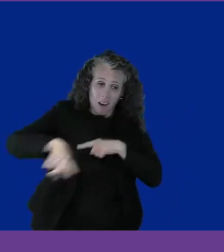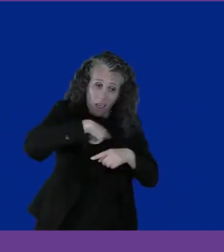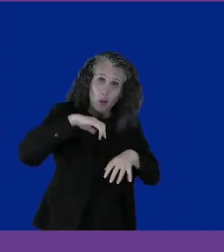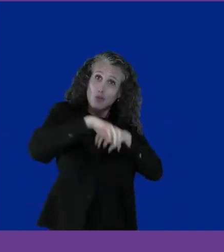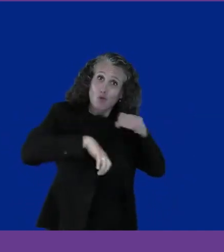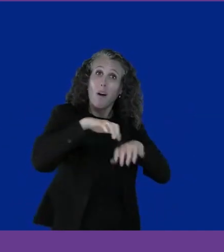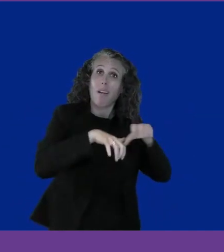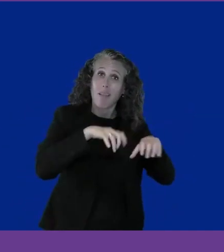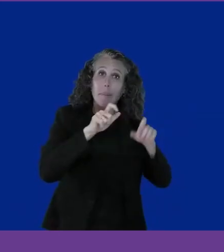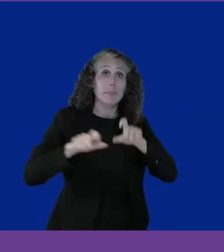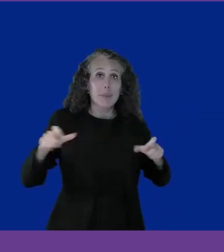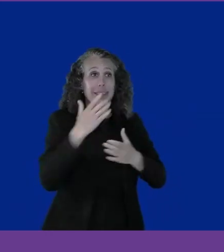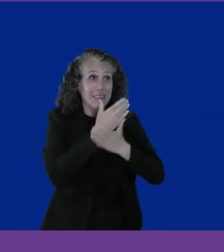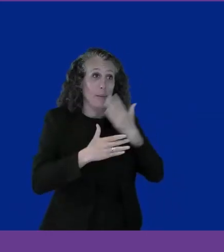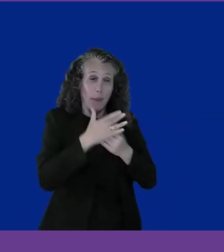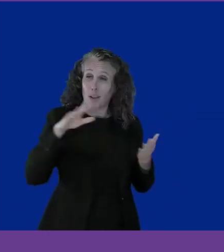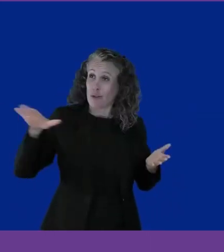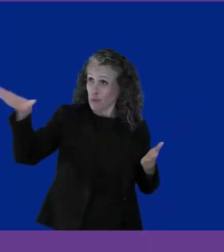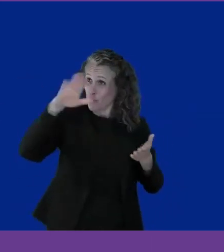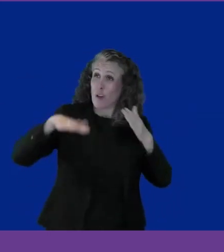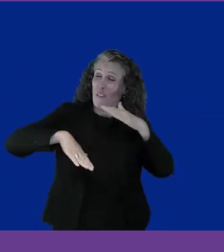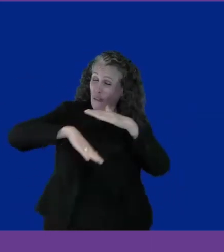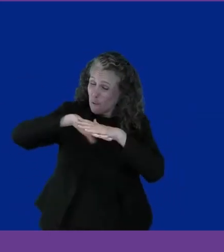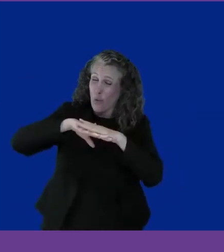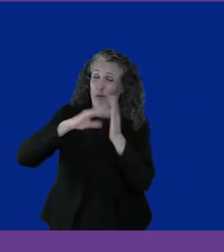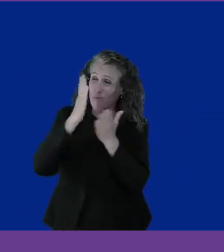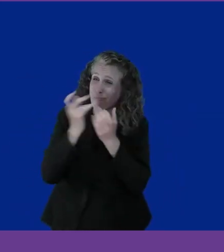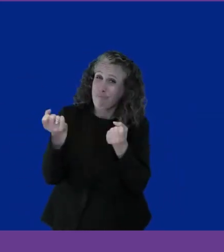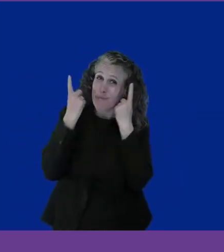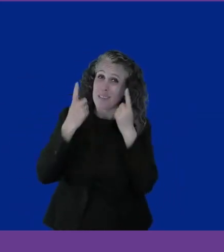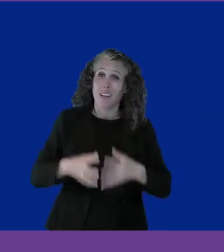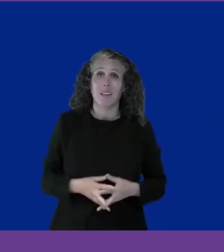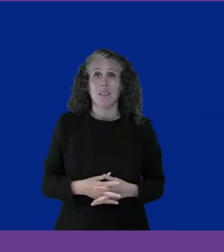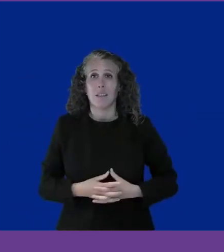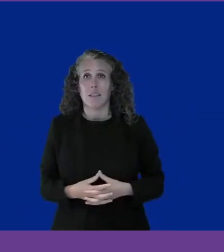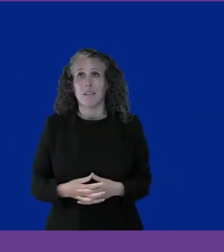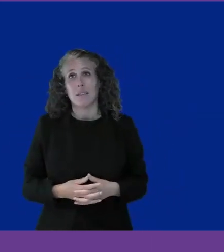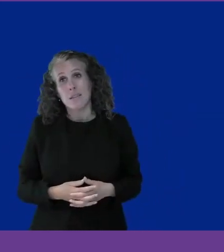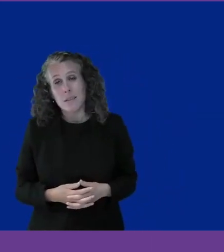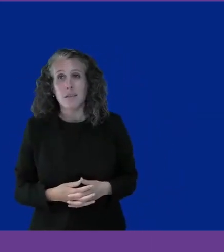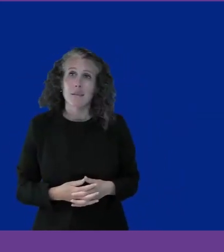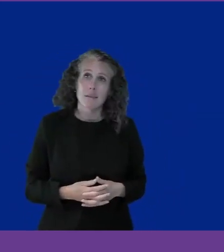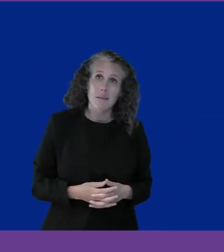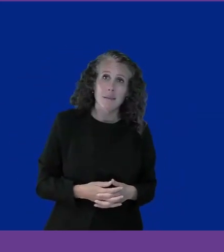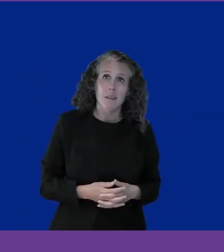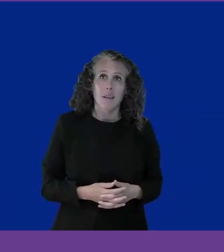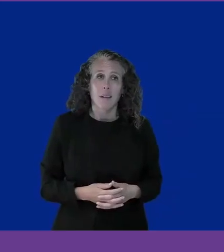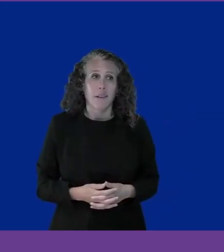people with disabilities in the sector of retail banking? And is that maybe perhaps a starting